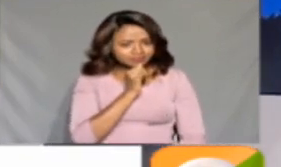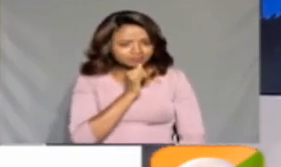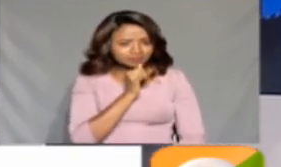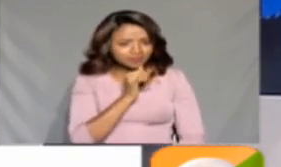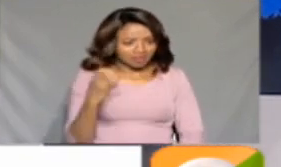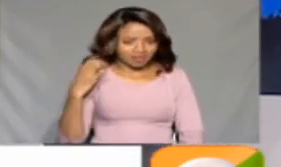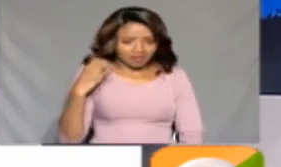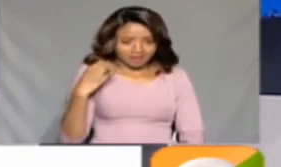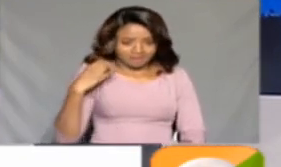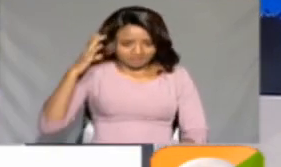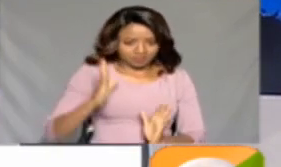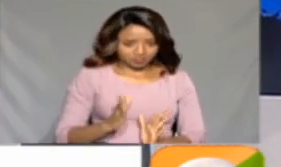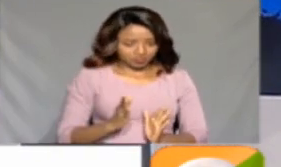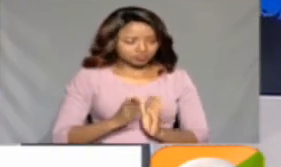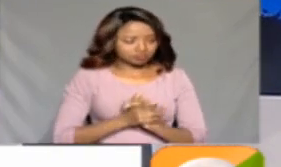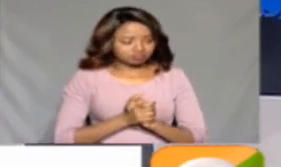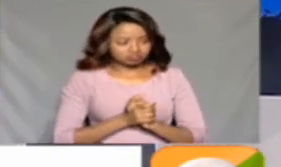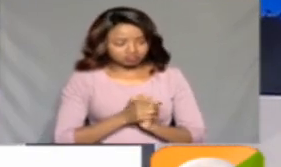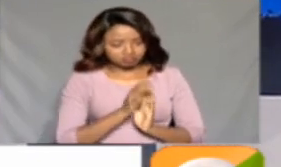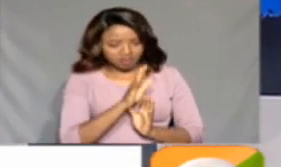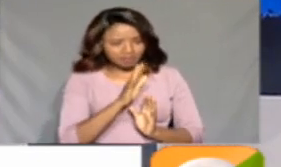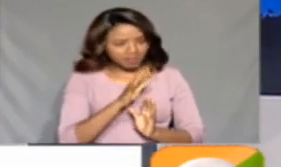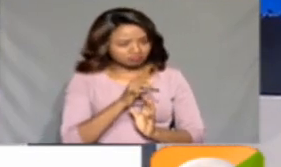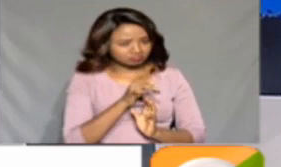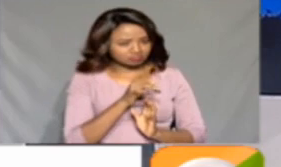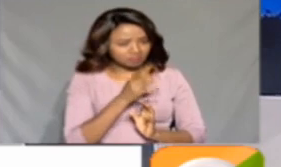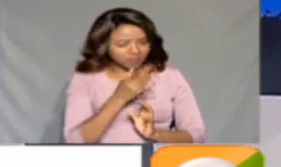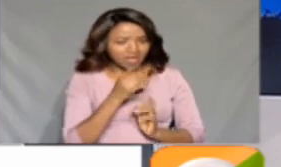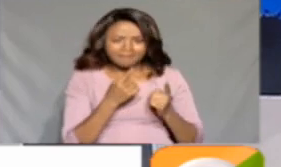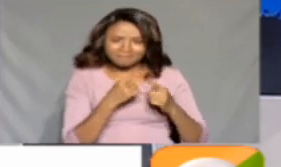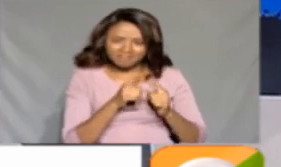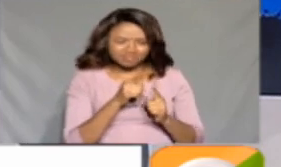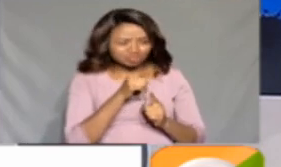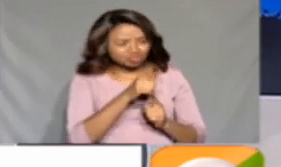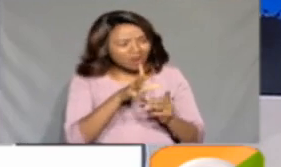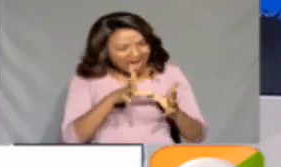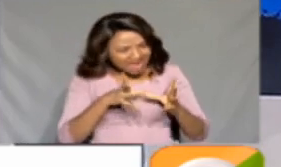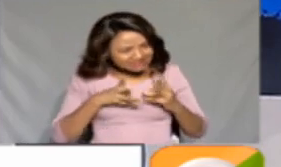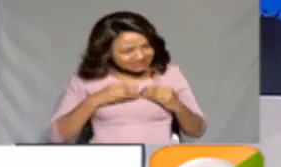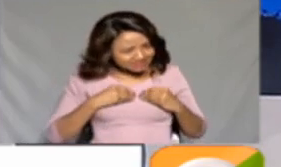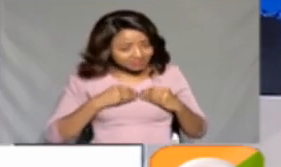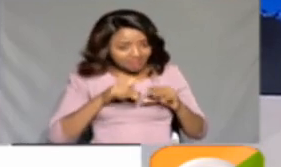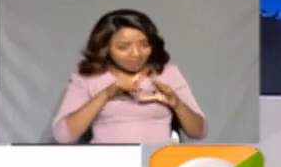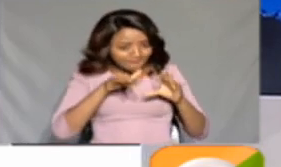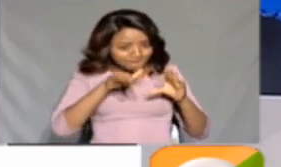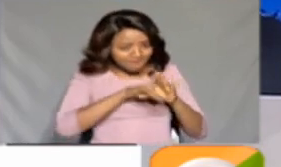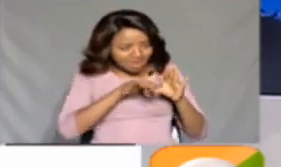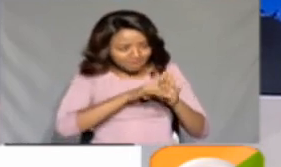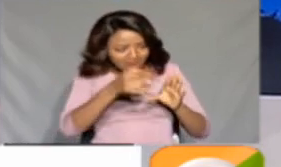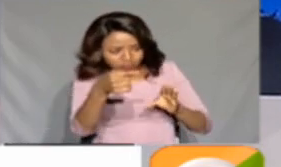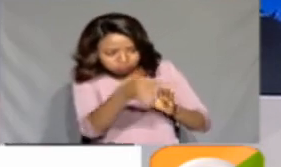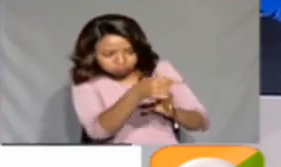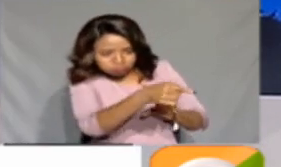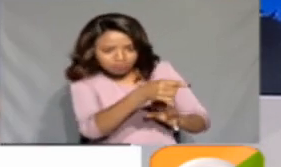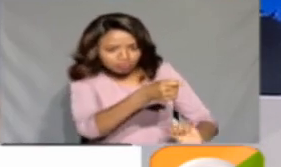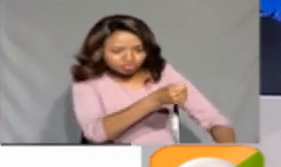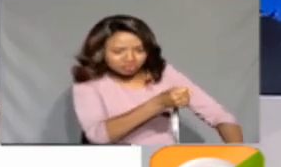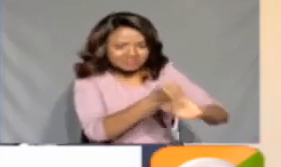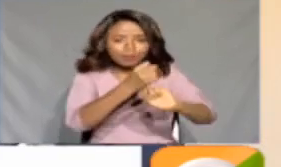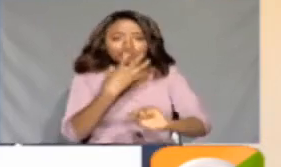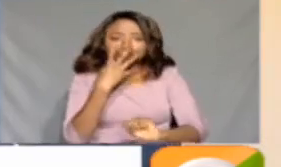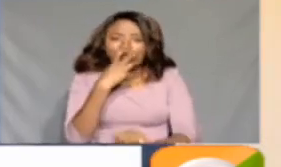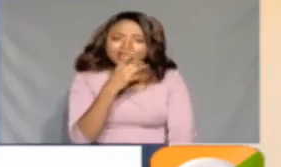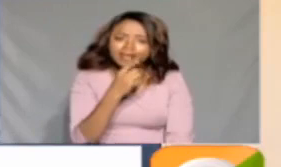candidate is MacDonald Mariga, yet you allow your party members to go ahead and support the ODM